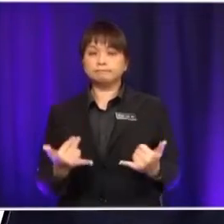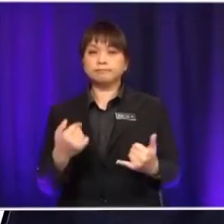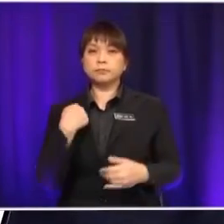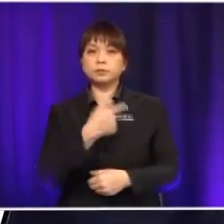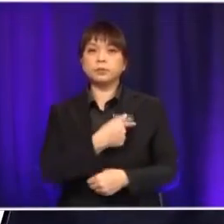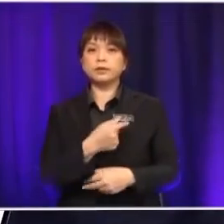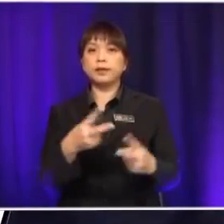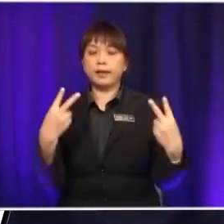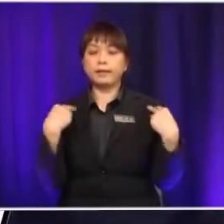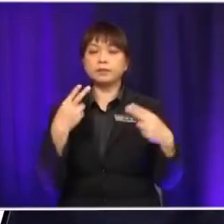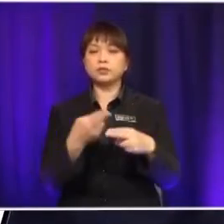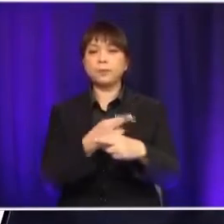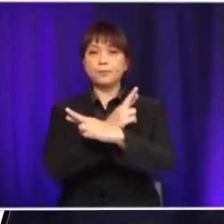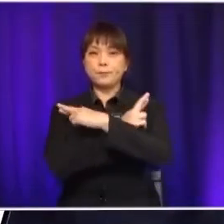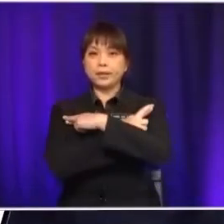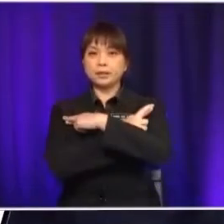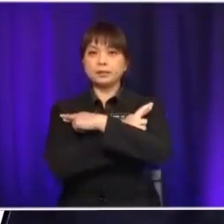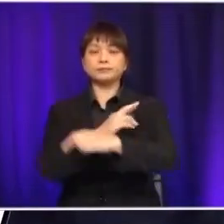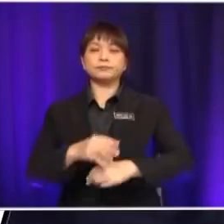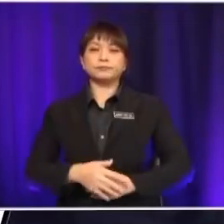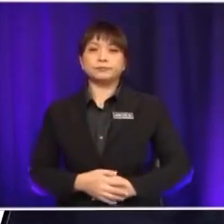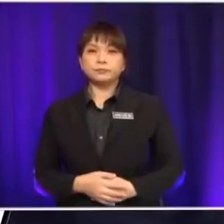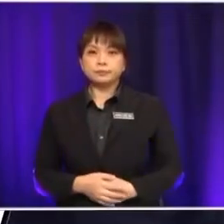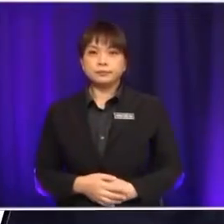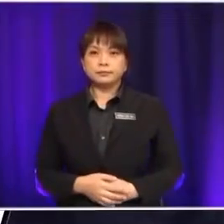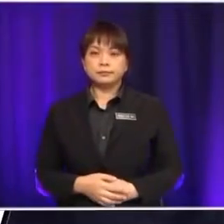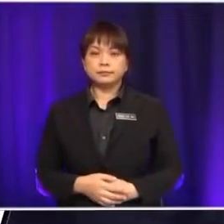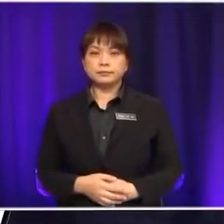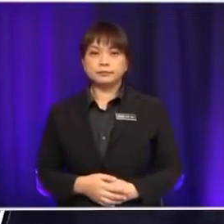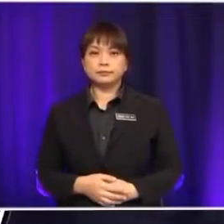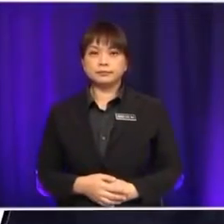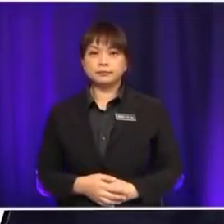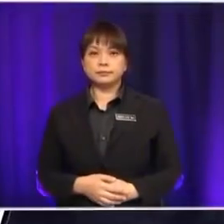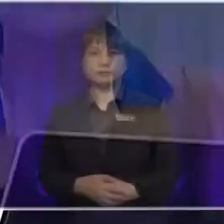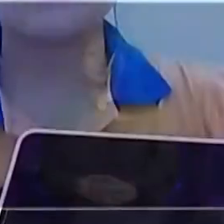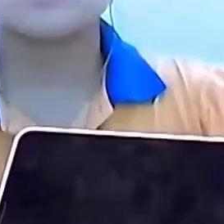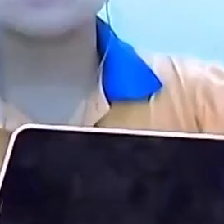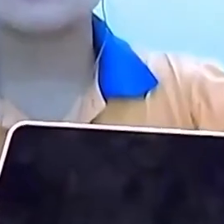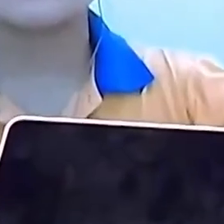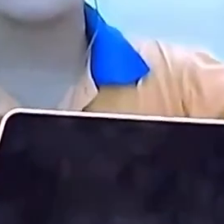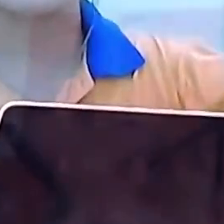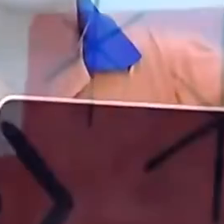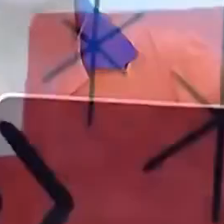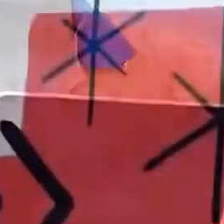to take a short break. We'll be back to you after this on Upper Form on Didik TV KPM.